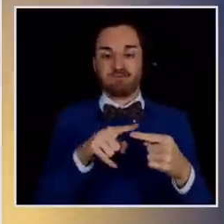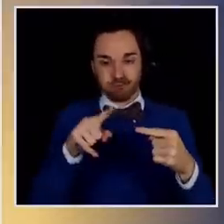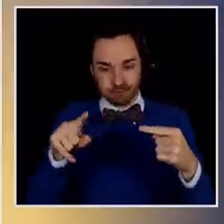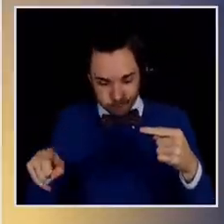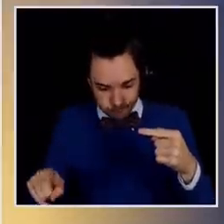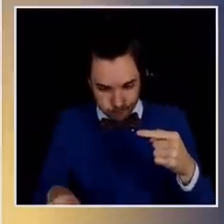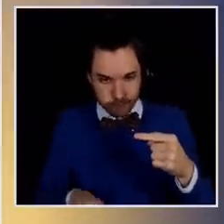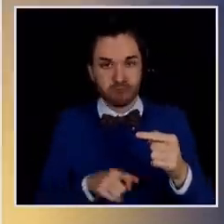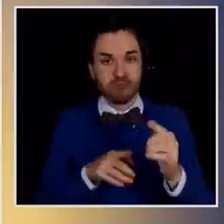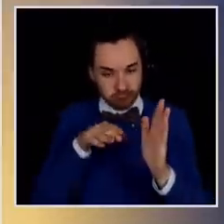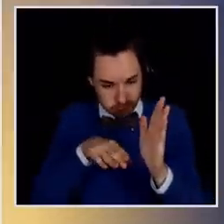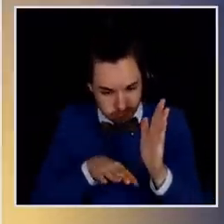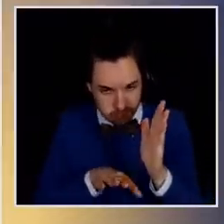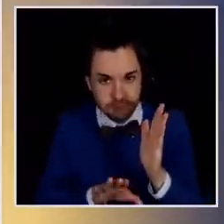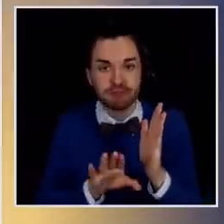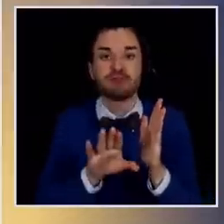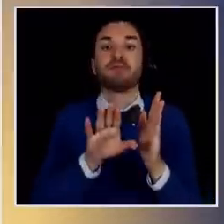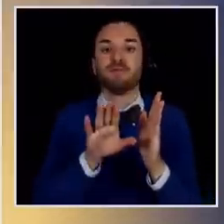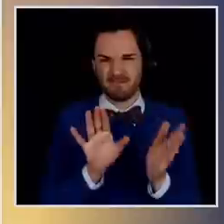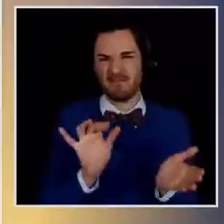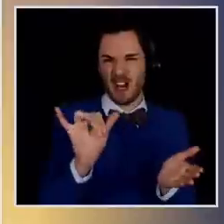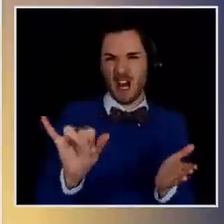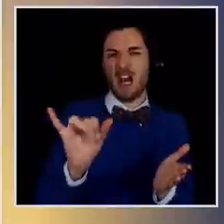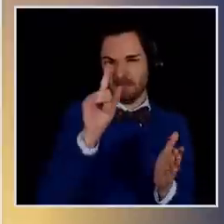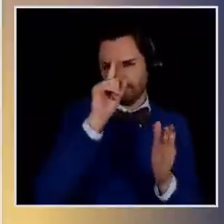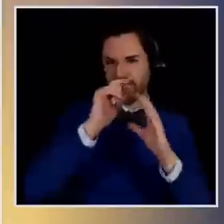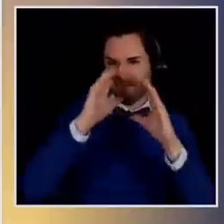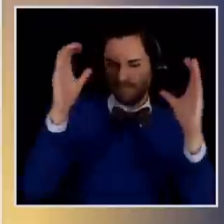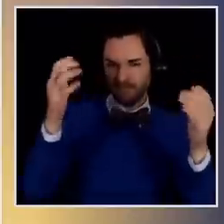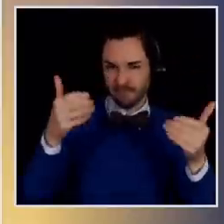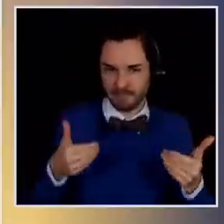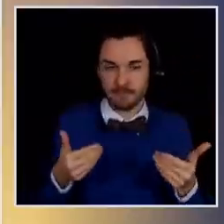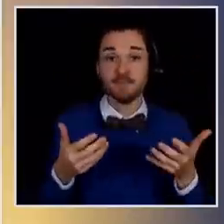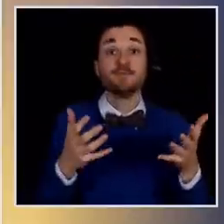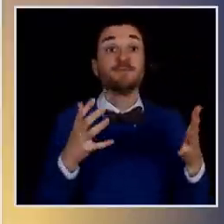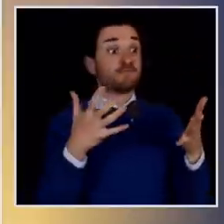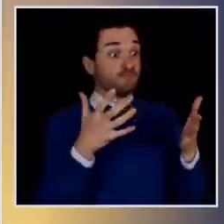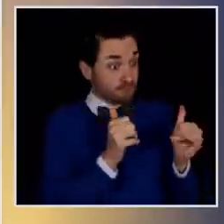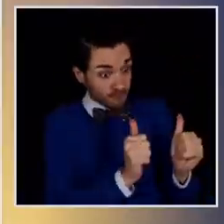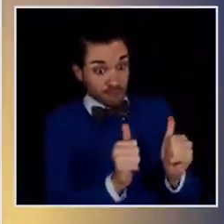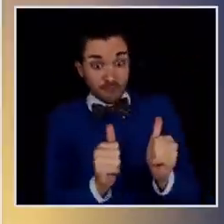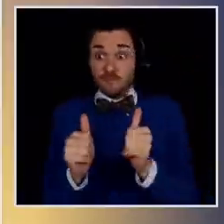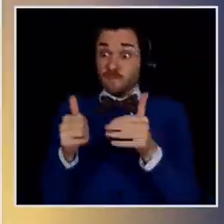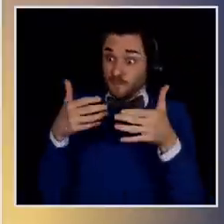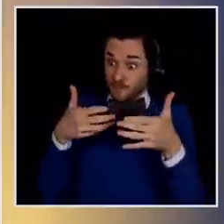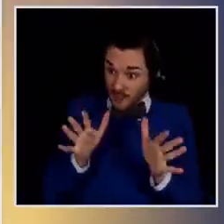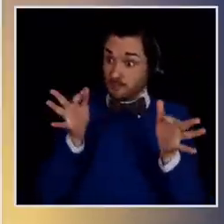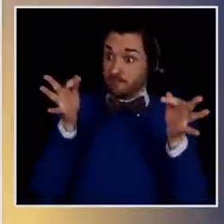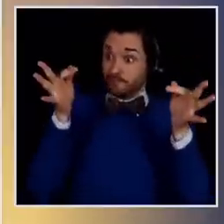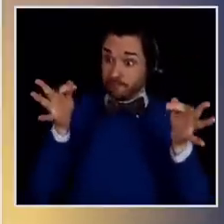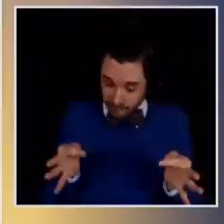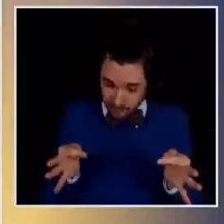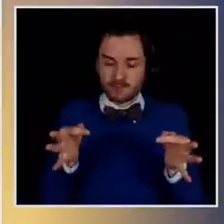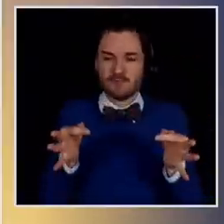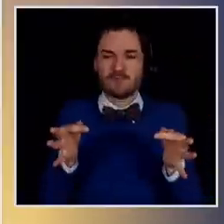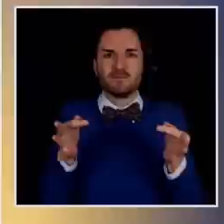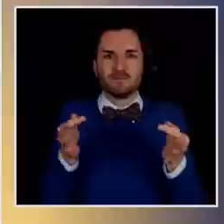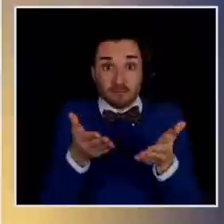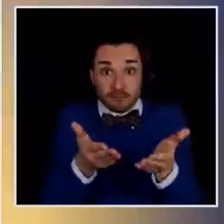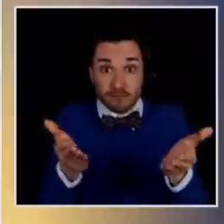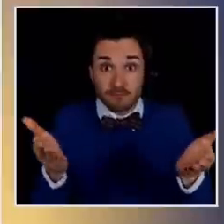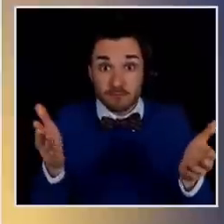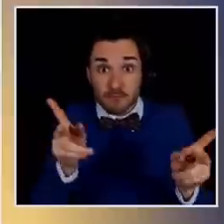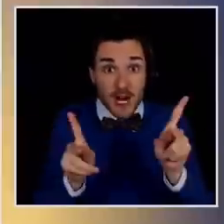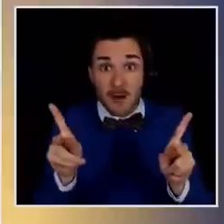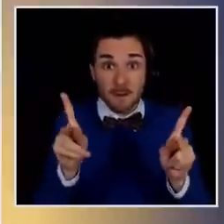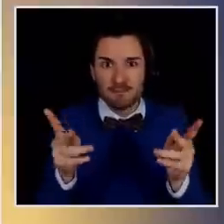Now this campaign is over, what is the will of the people? What is our mandate?